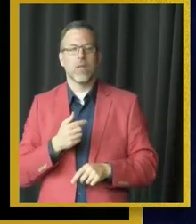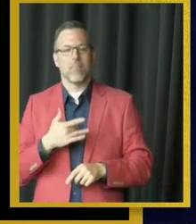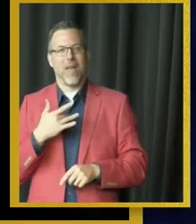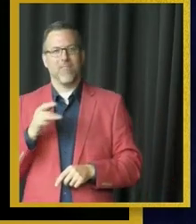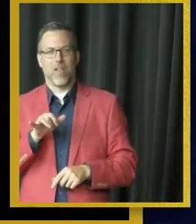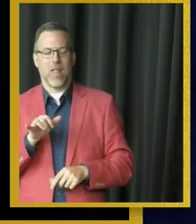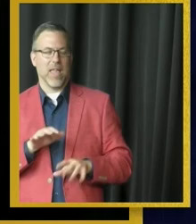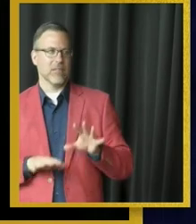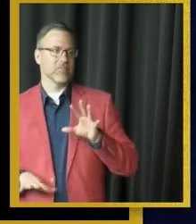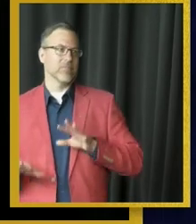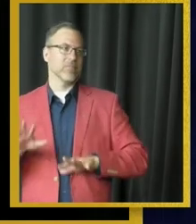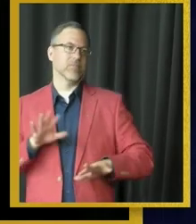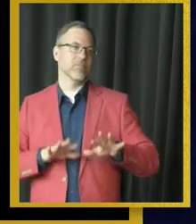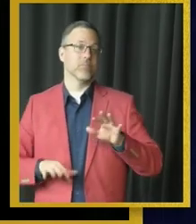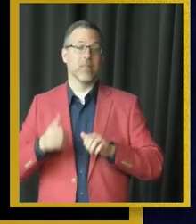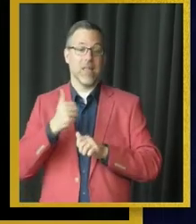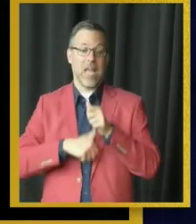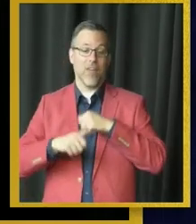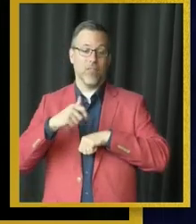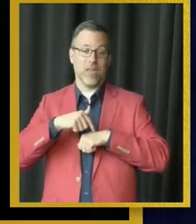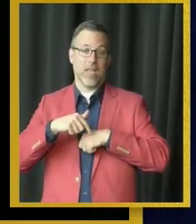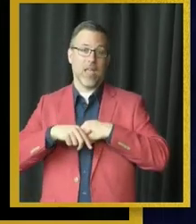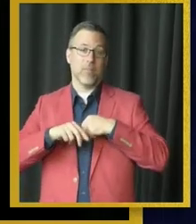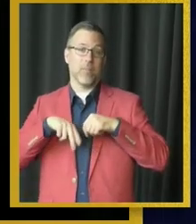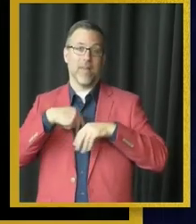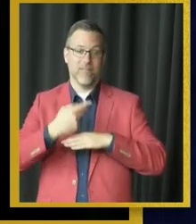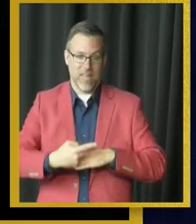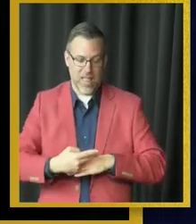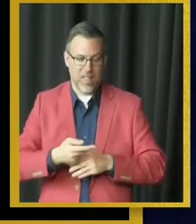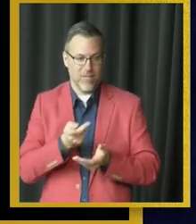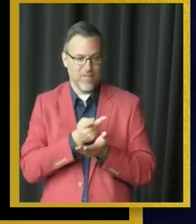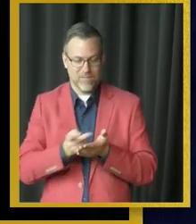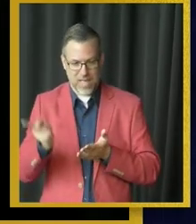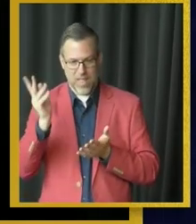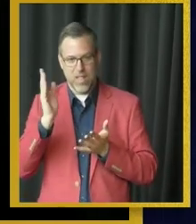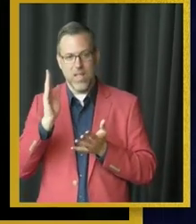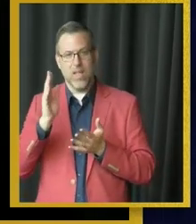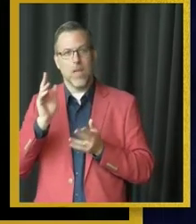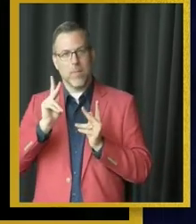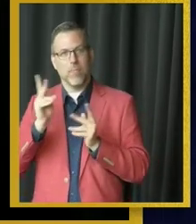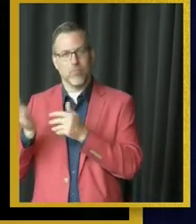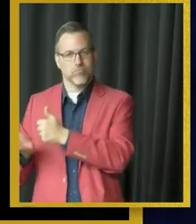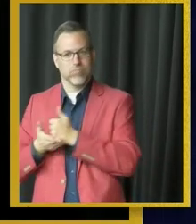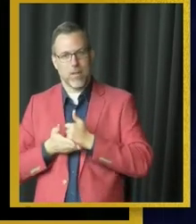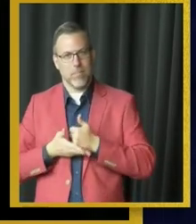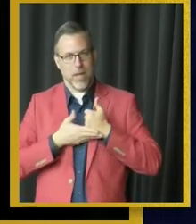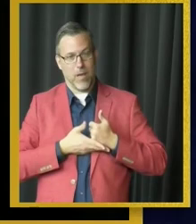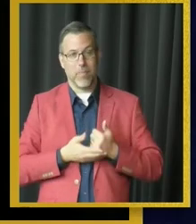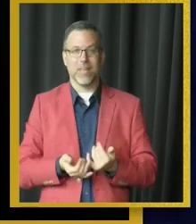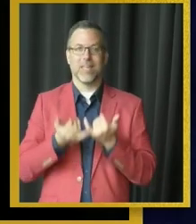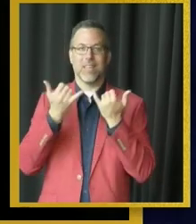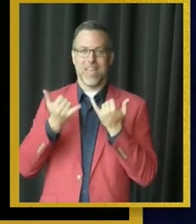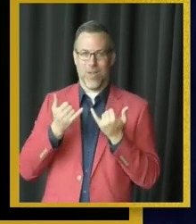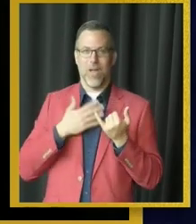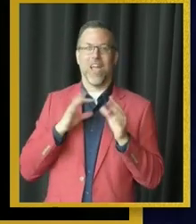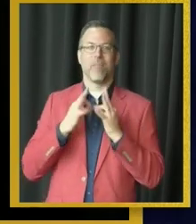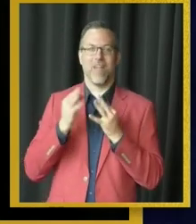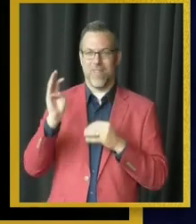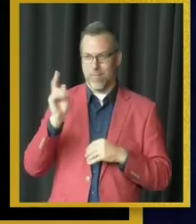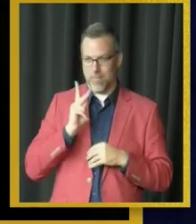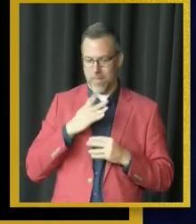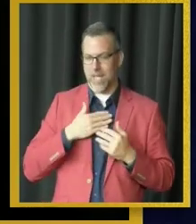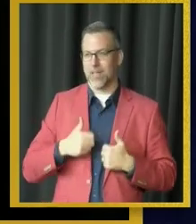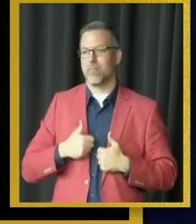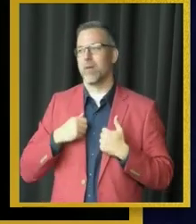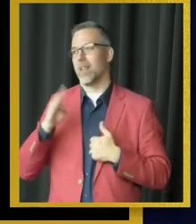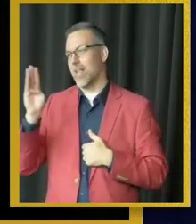first time, but every time I fell, the resources and people in my corner were there to pick me up. Now, I have my family back, I have my life